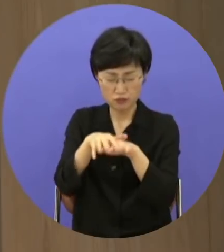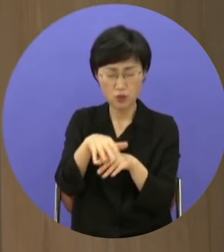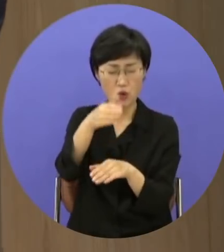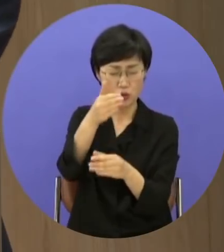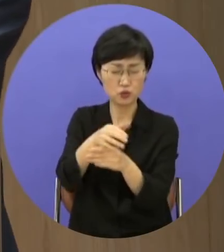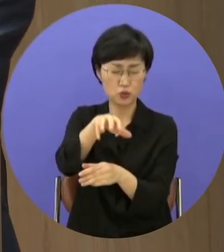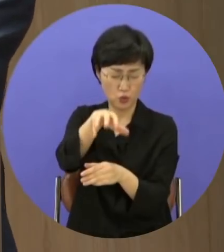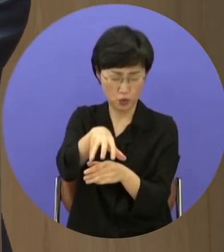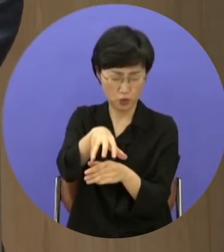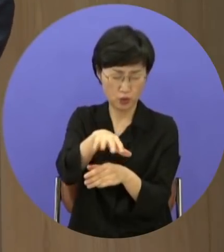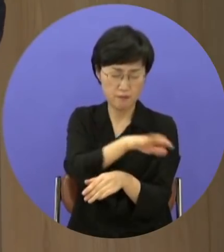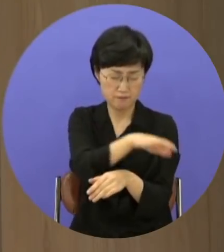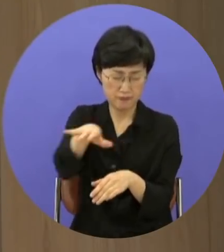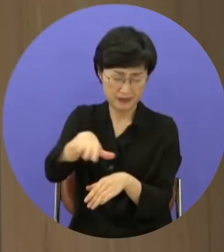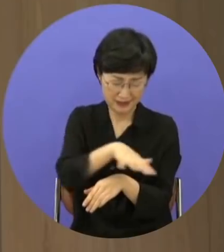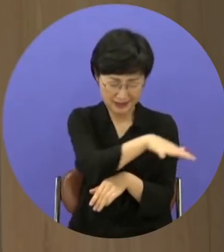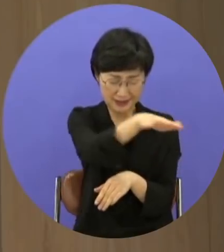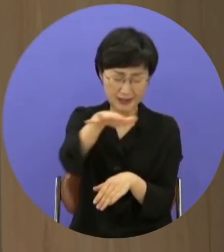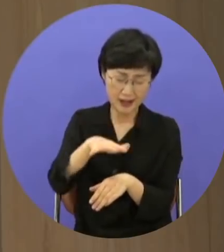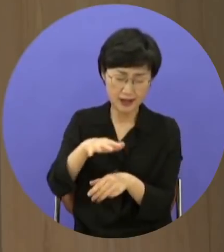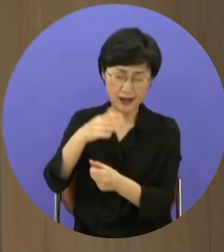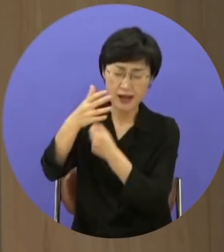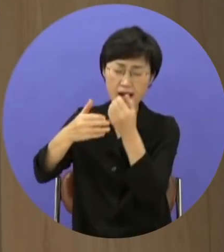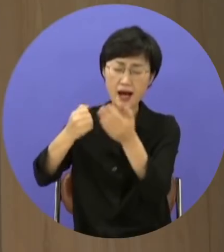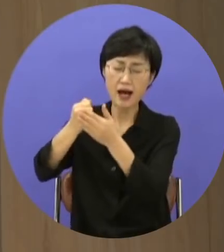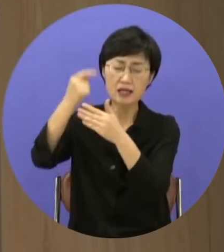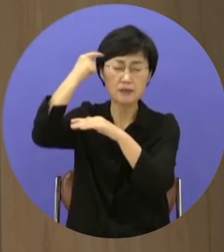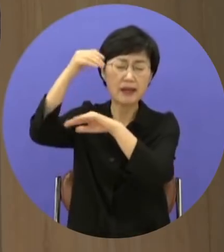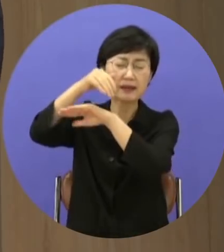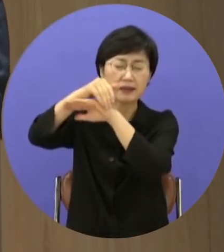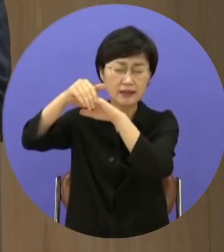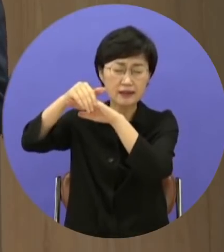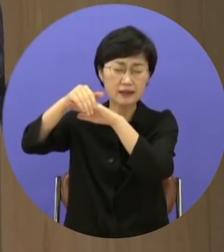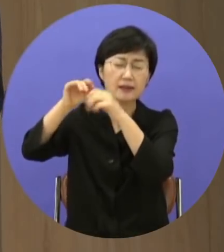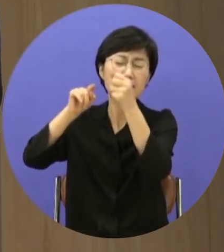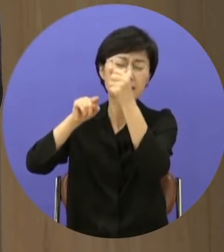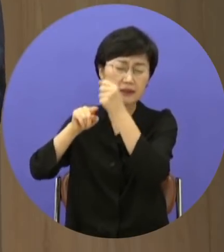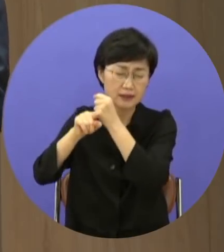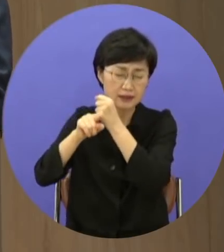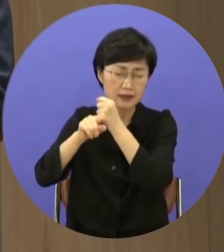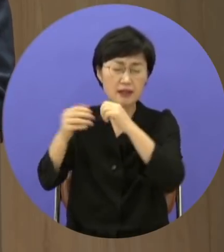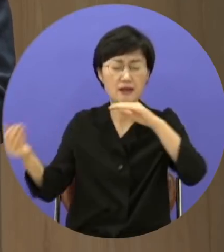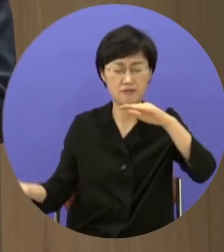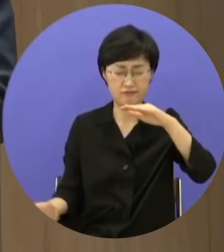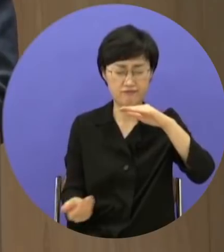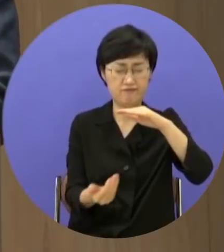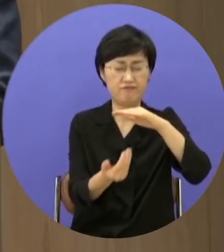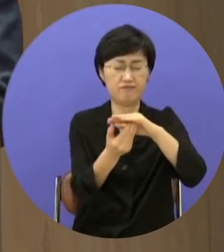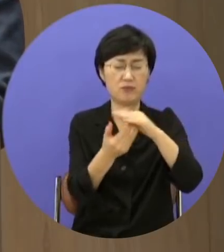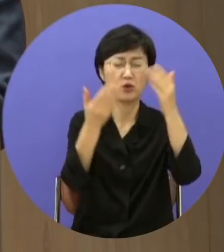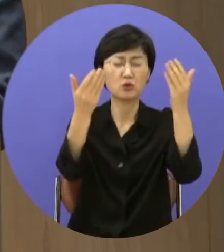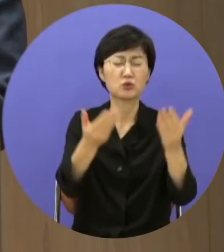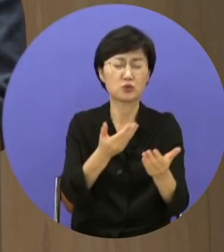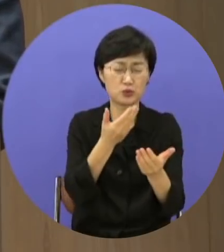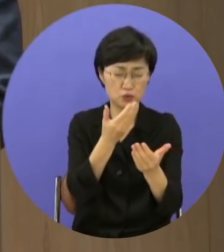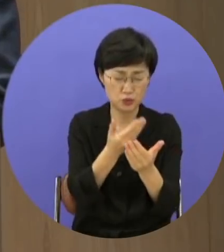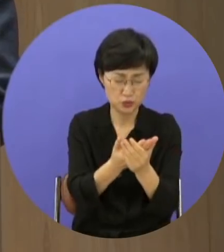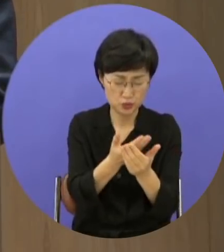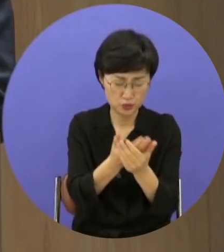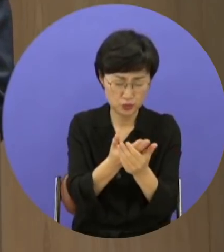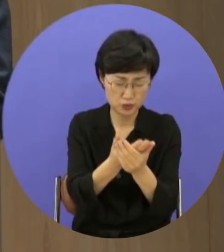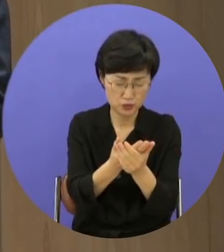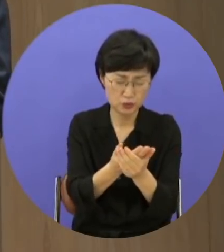We believe that yesterday's everyday Christmas Eve festival and today's worship will serve as a start of the platform to make contact